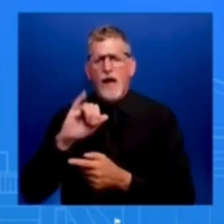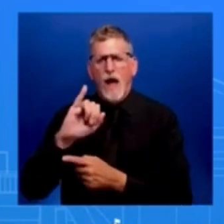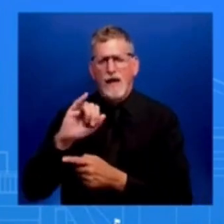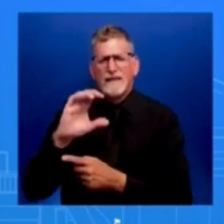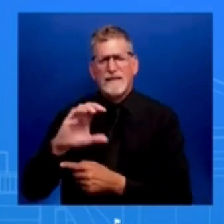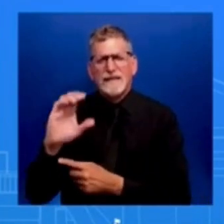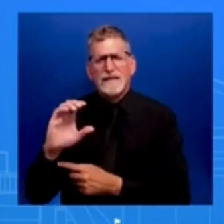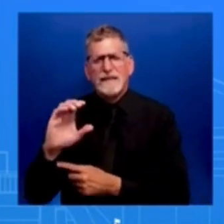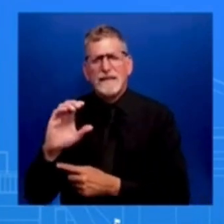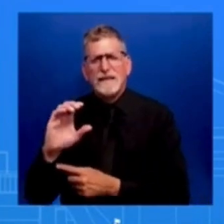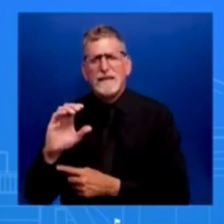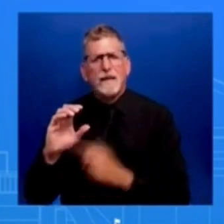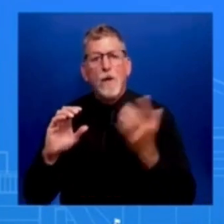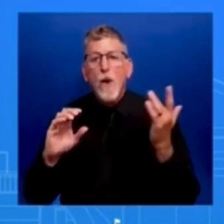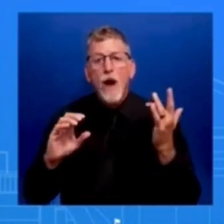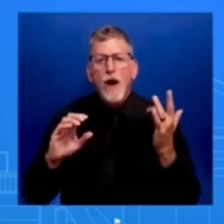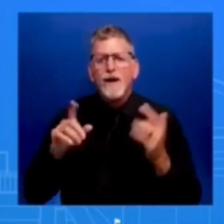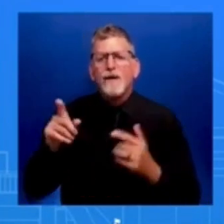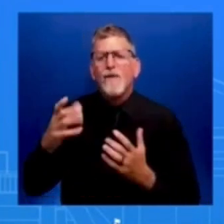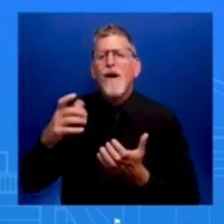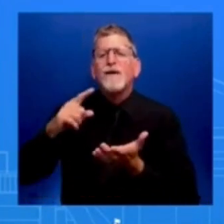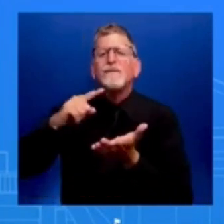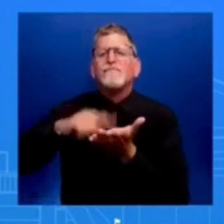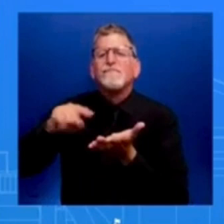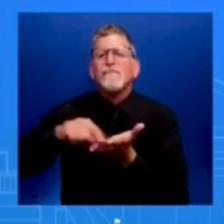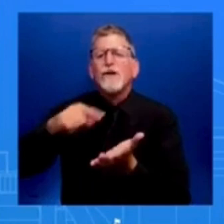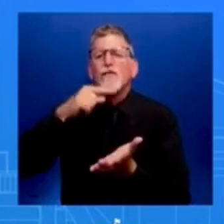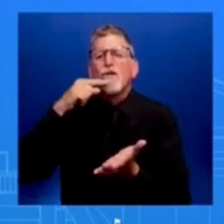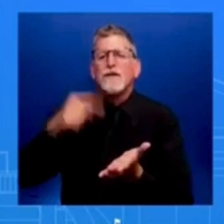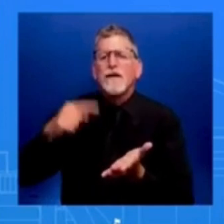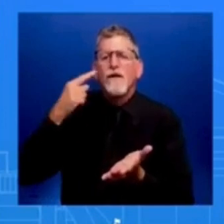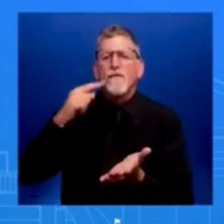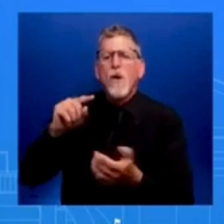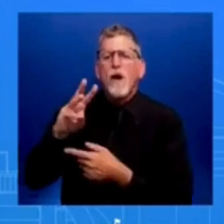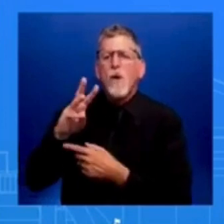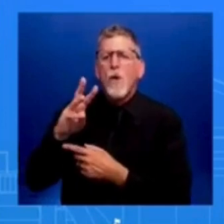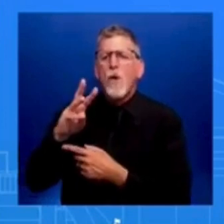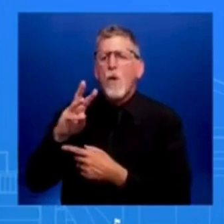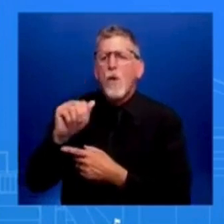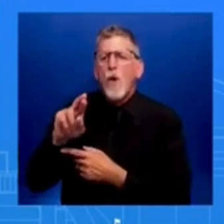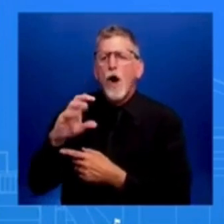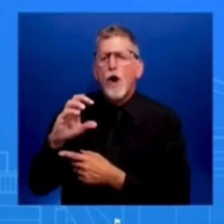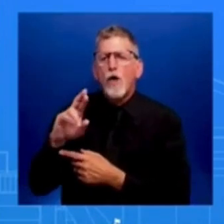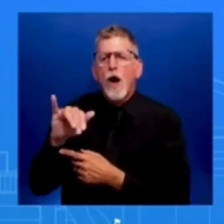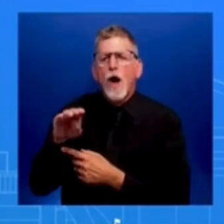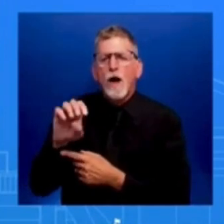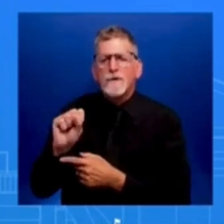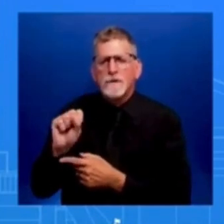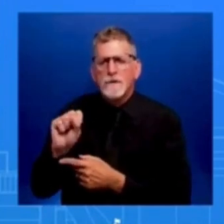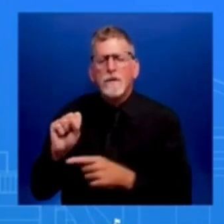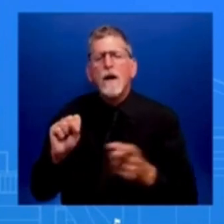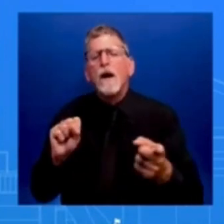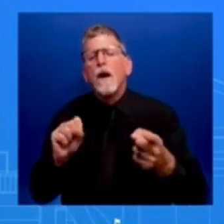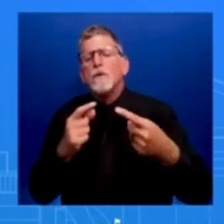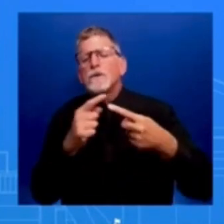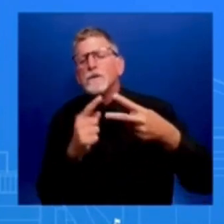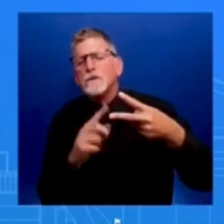for war crimes. And what's your second question? Second one, can you just answer that one first? Oh, it's very